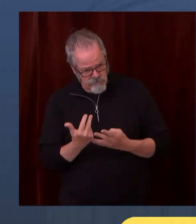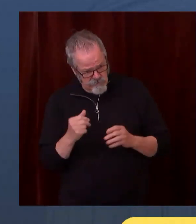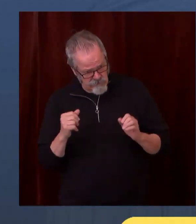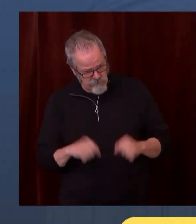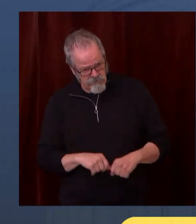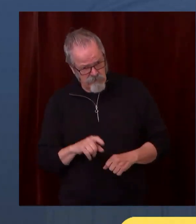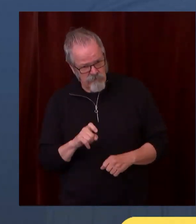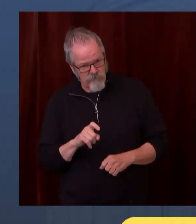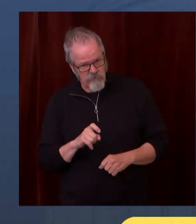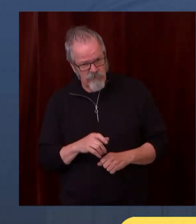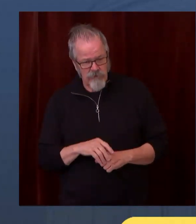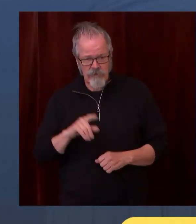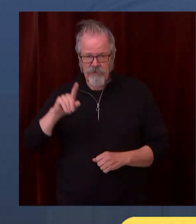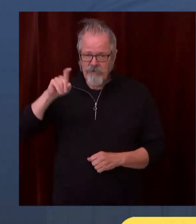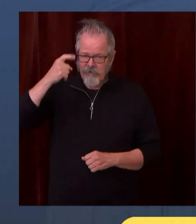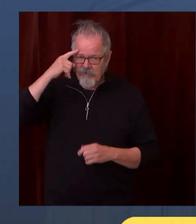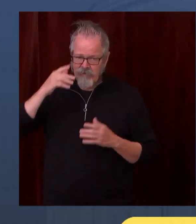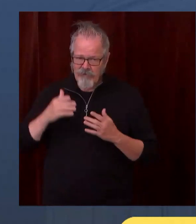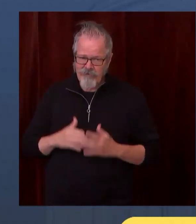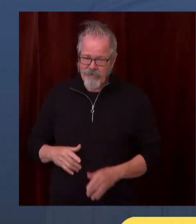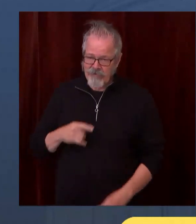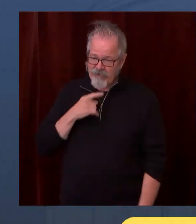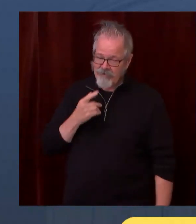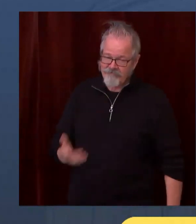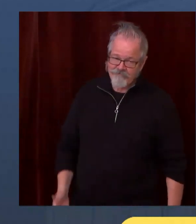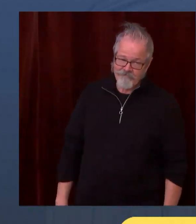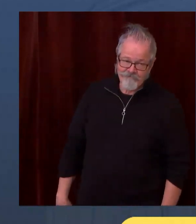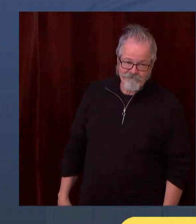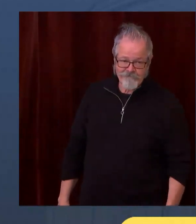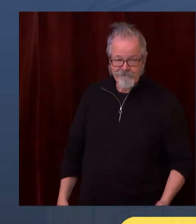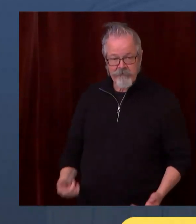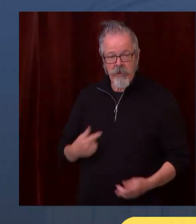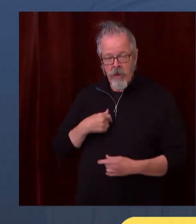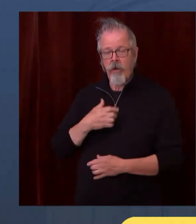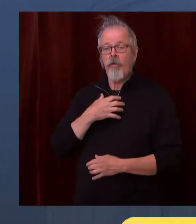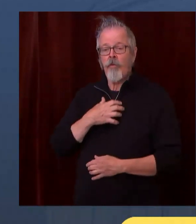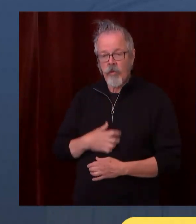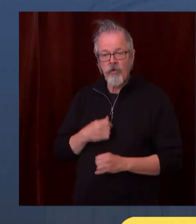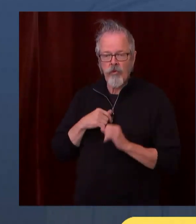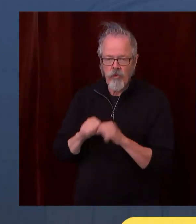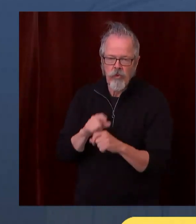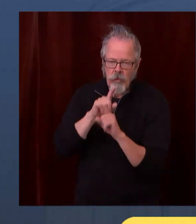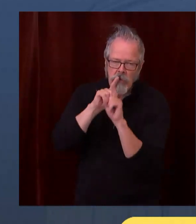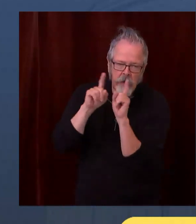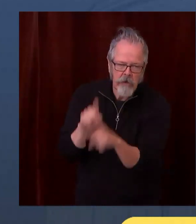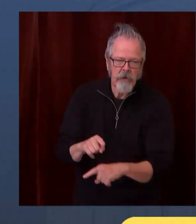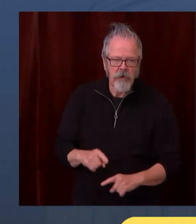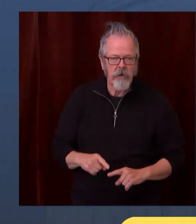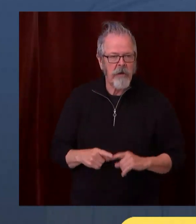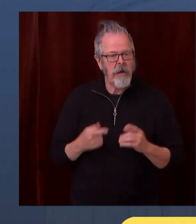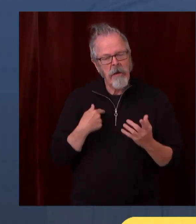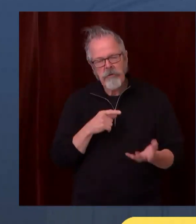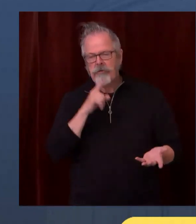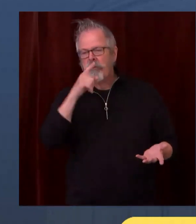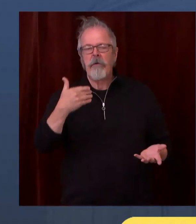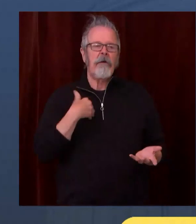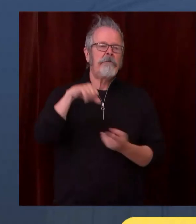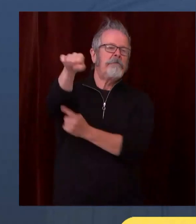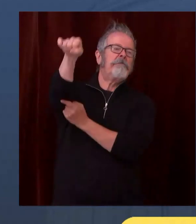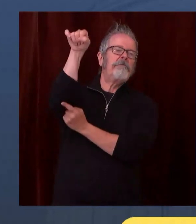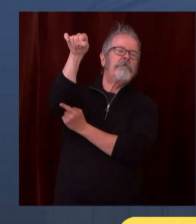we improve, we all got prospects to open up more businesses. That's the fundamental question. But on the other